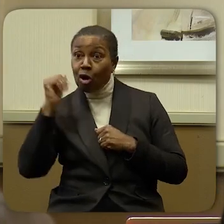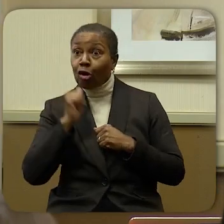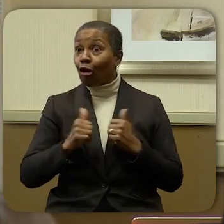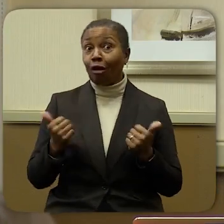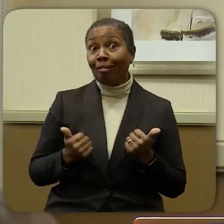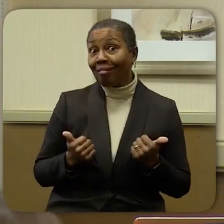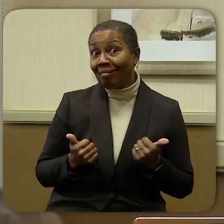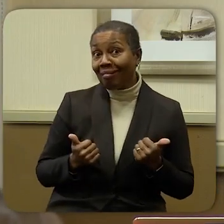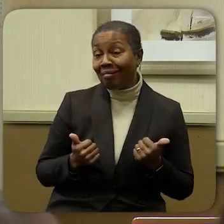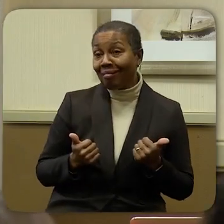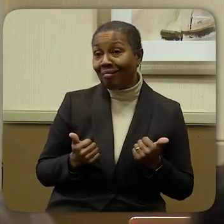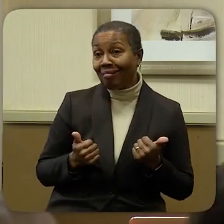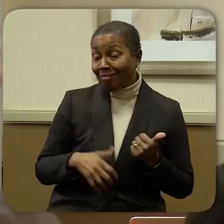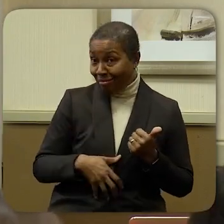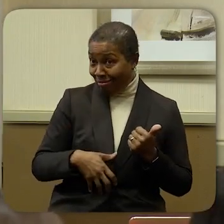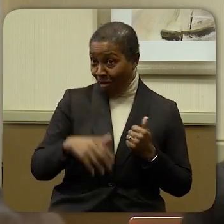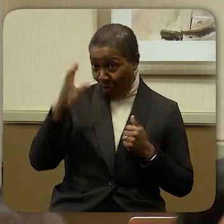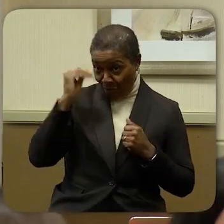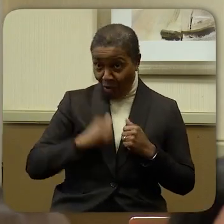a girl, right?